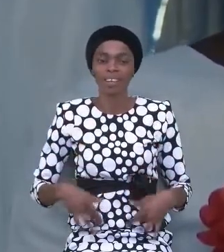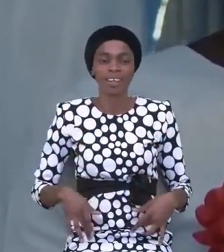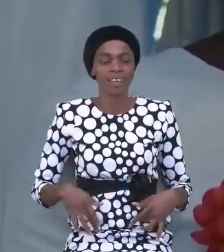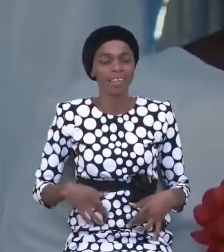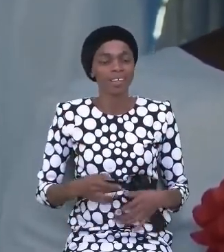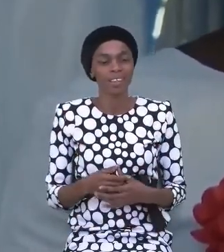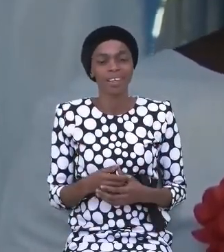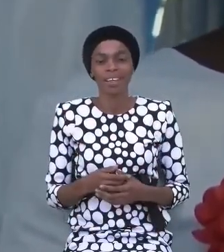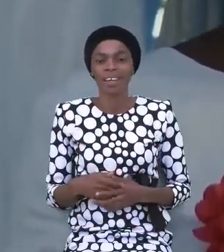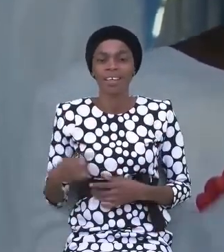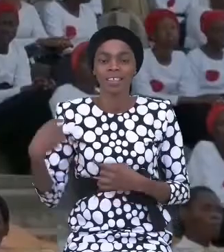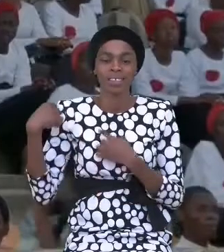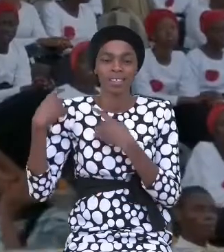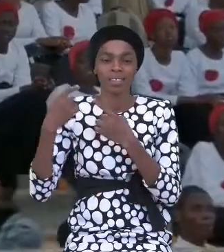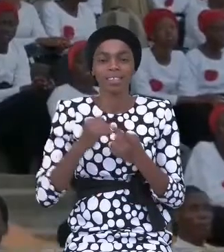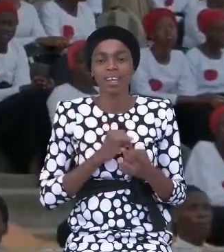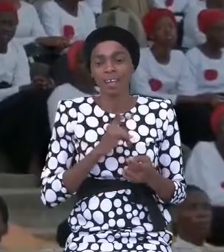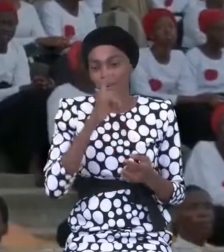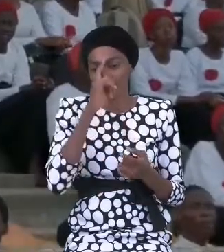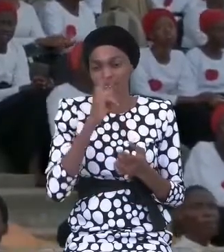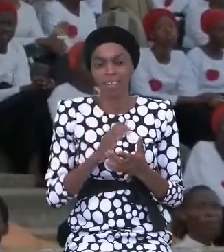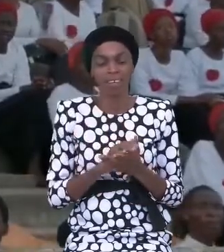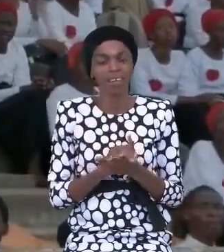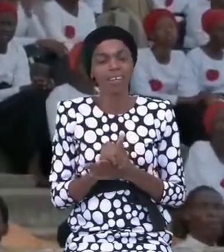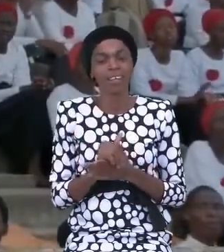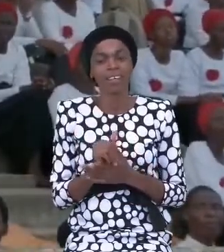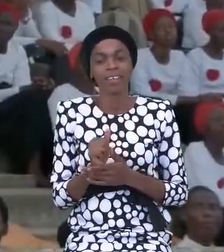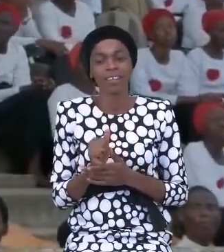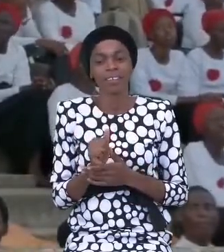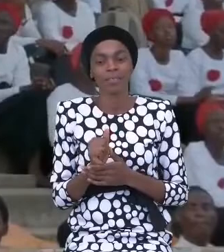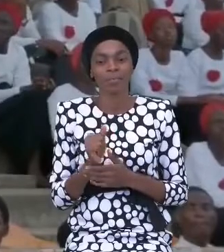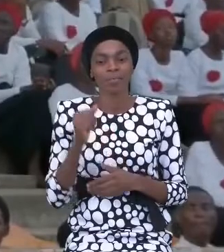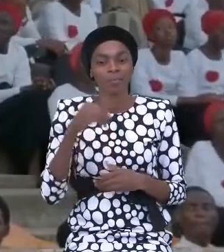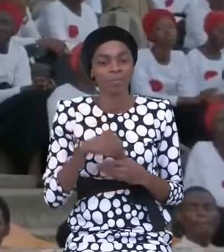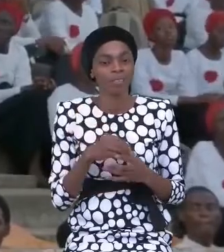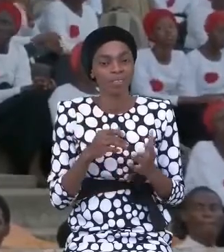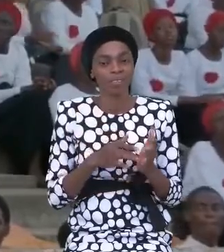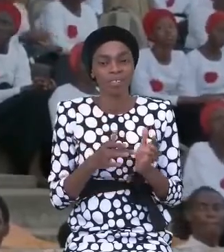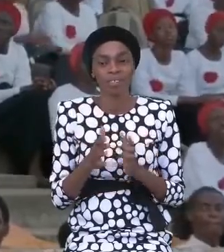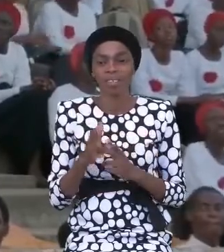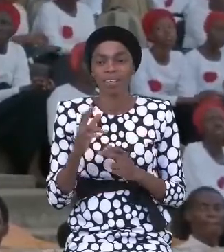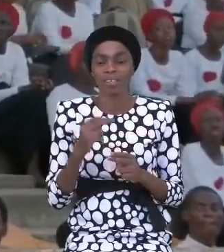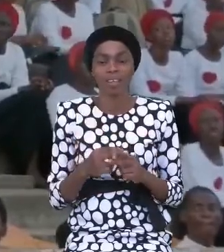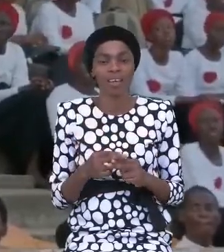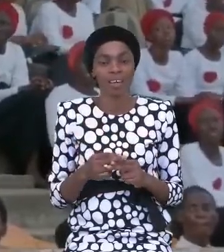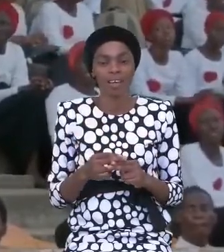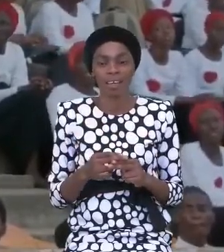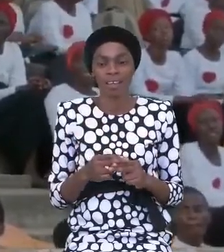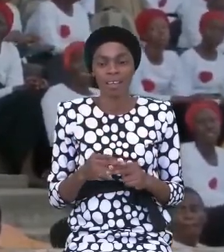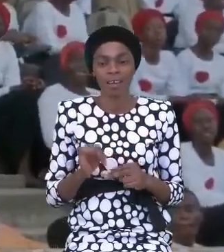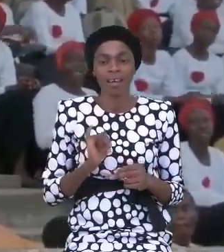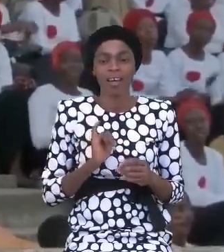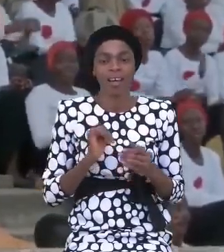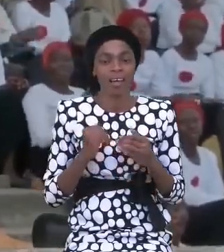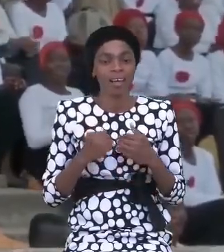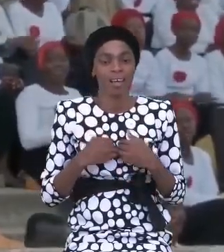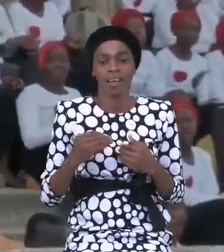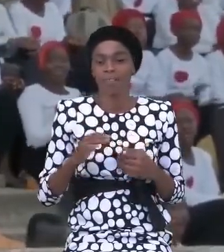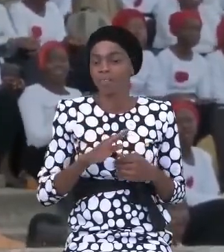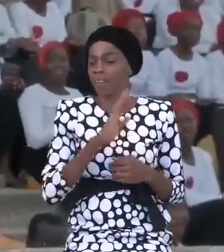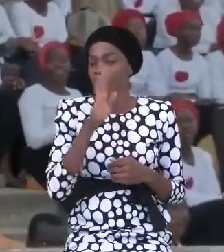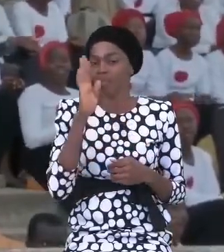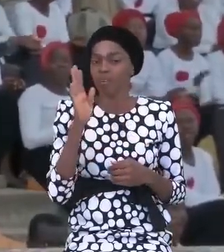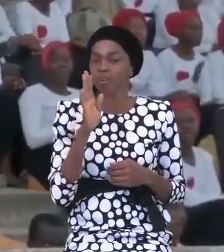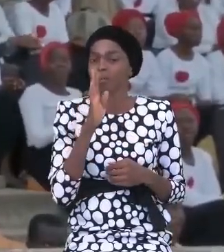disappointed since I believe. Since I believe in Jesus' name, I